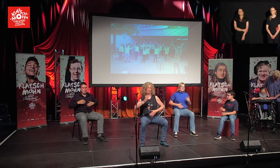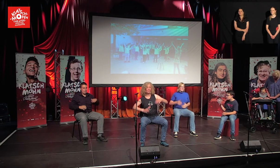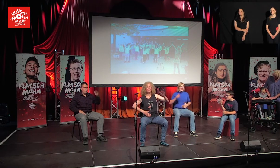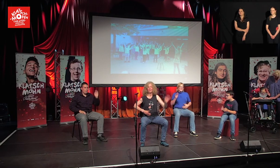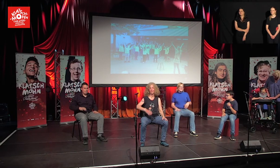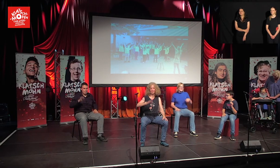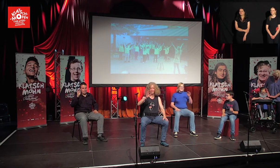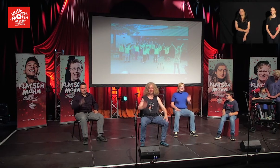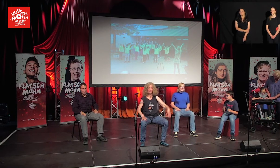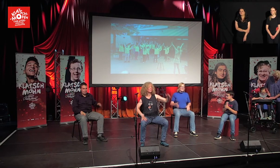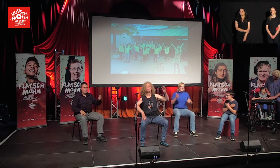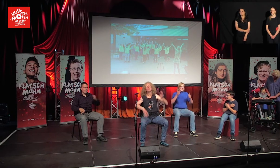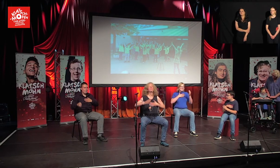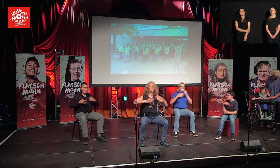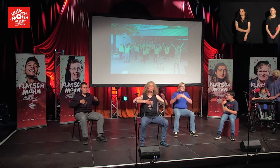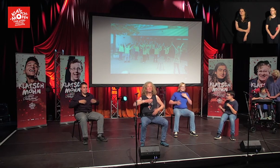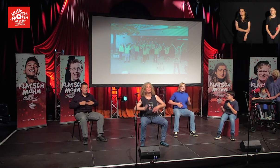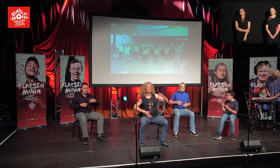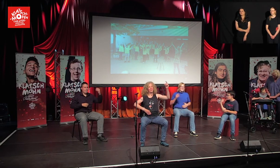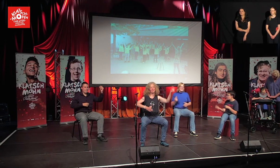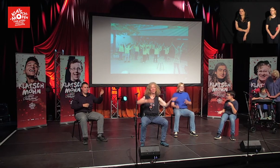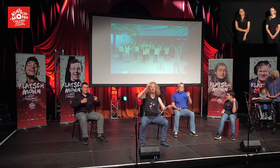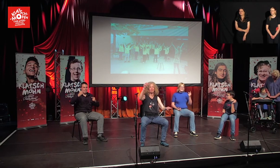roots, I've got no